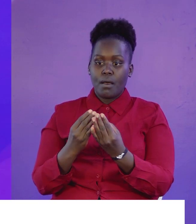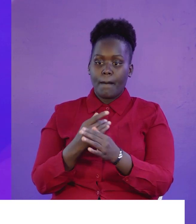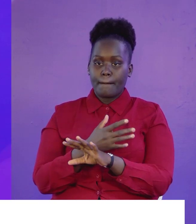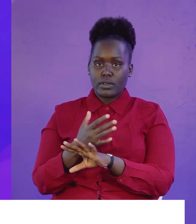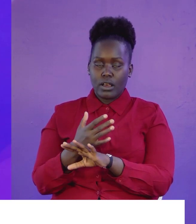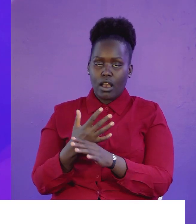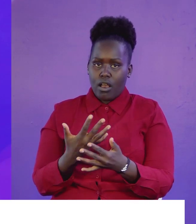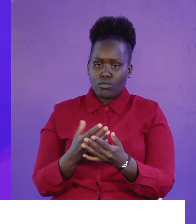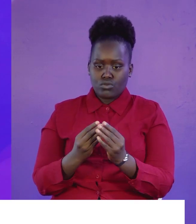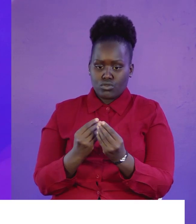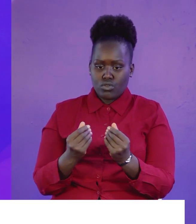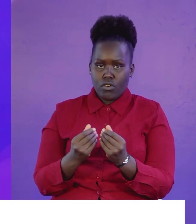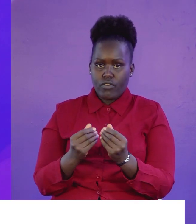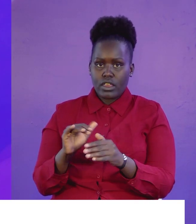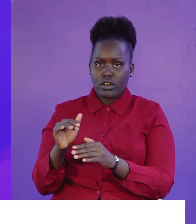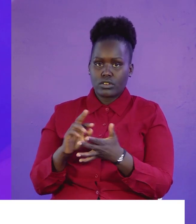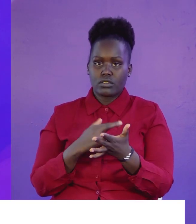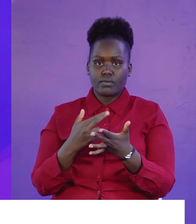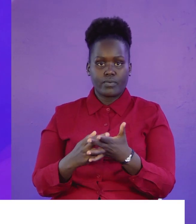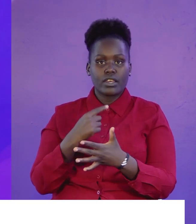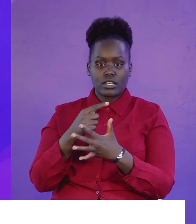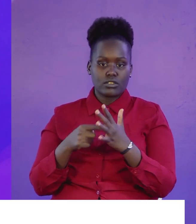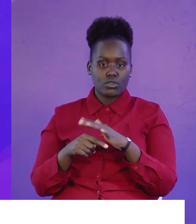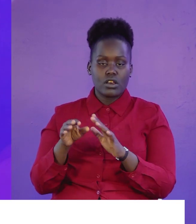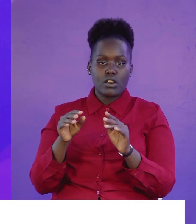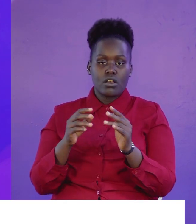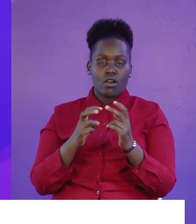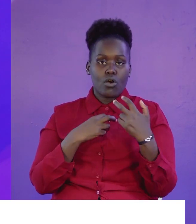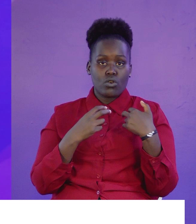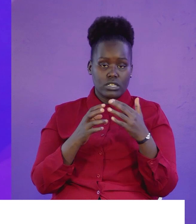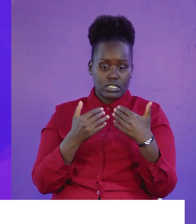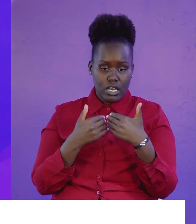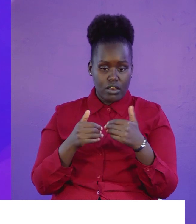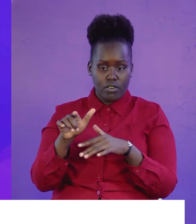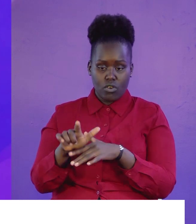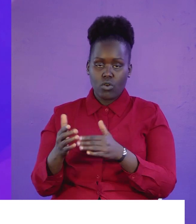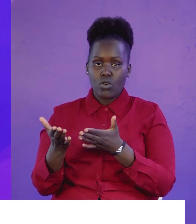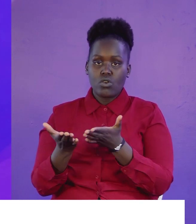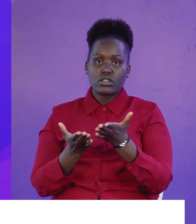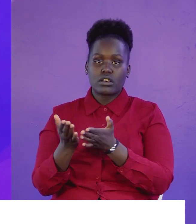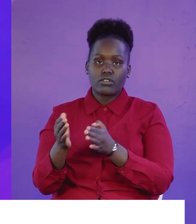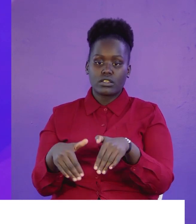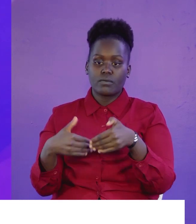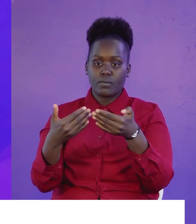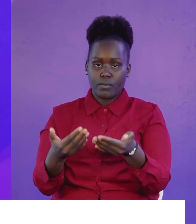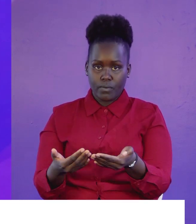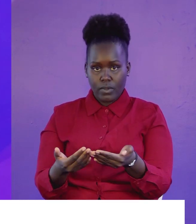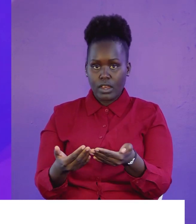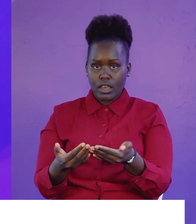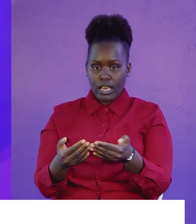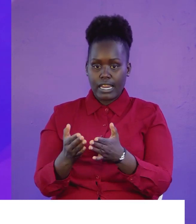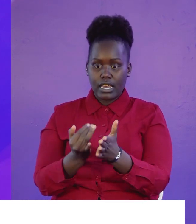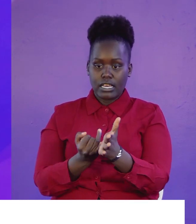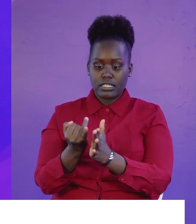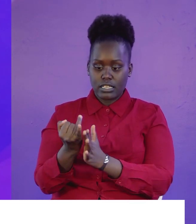resources. The lawmakers maintain that his conduct has undermined service delivery and tainted the integrity